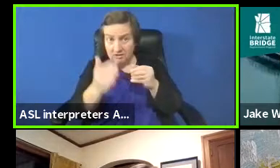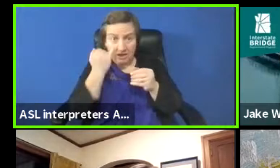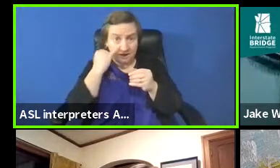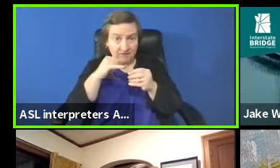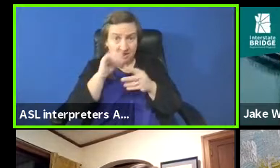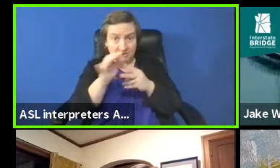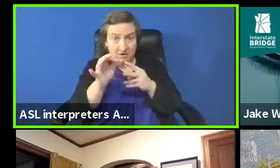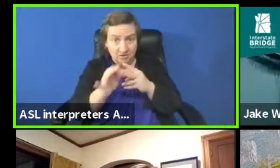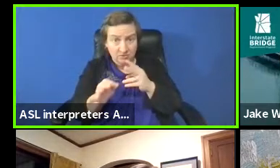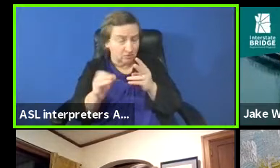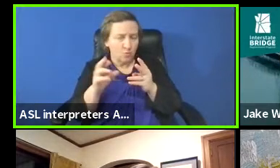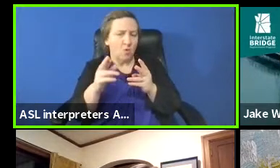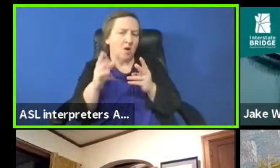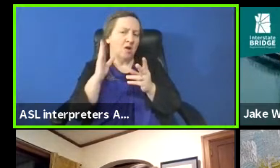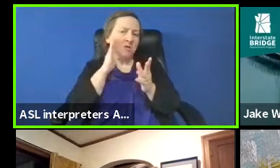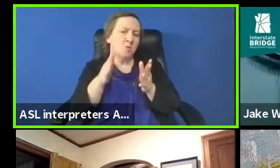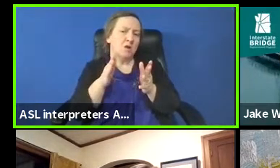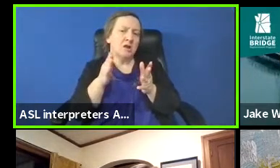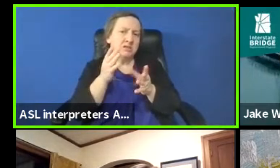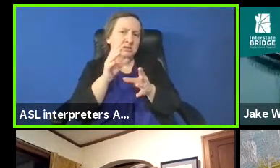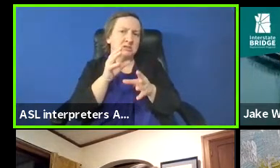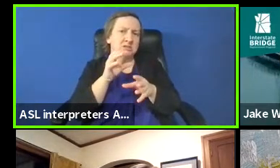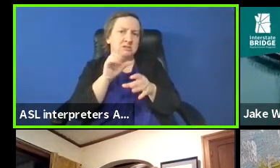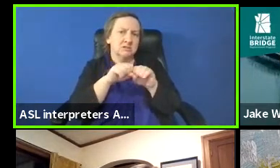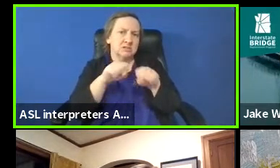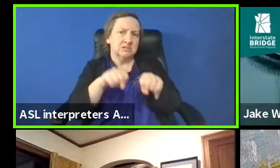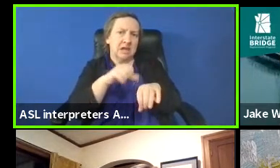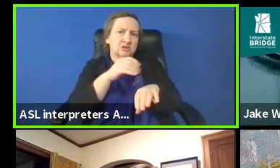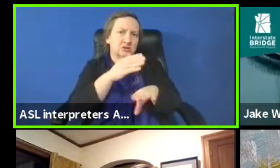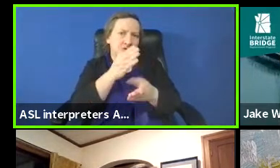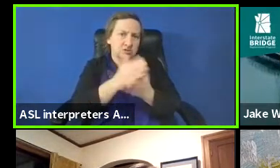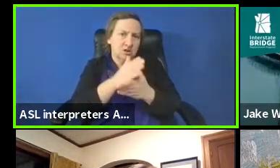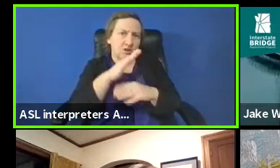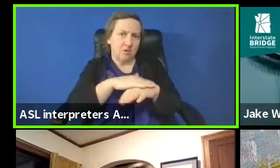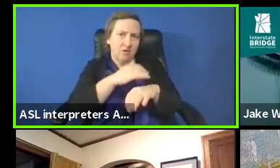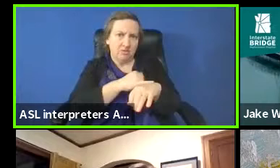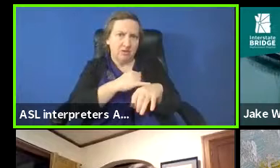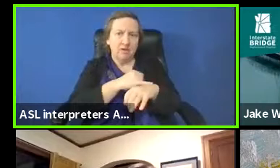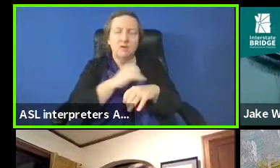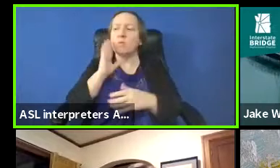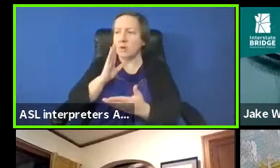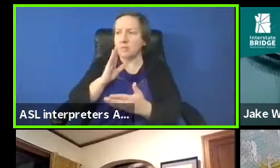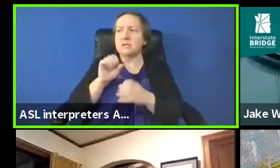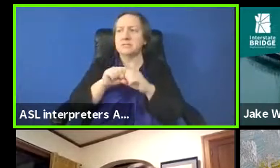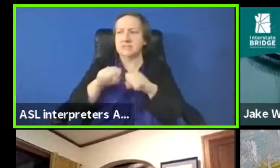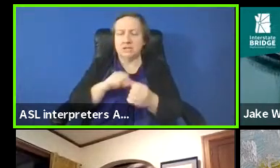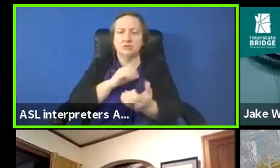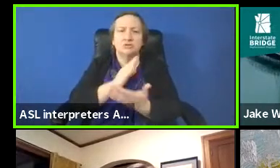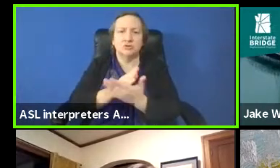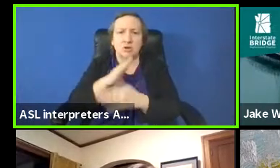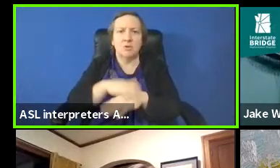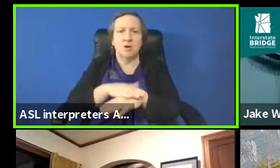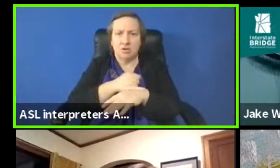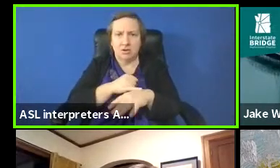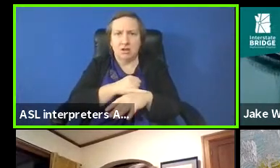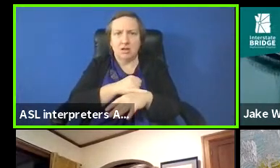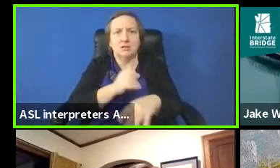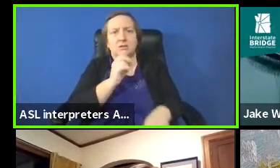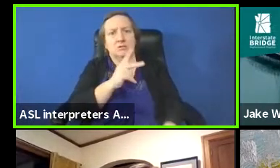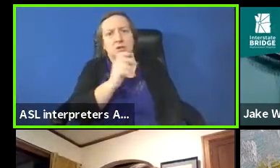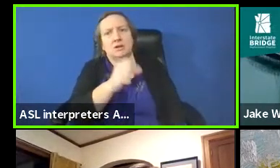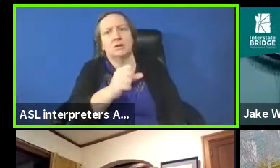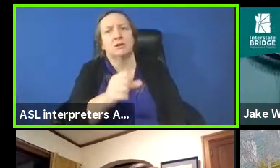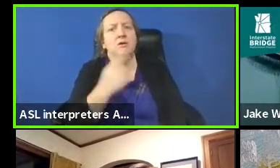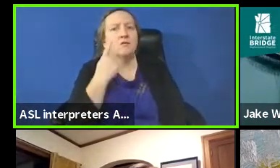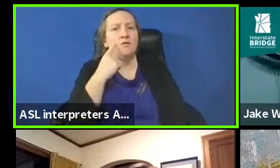option that is chosen, or will there be a station stop on the island itself? There will be a station stop on the island. Okay. Yeah,